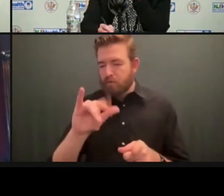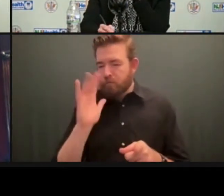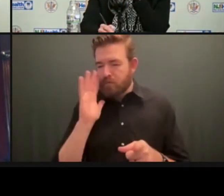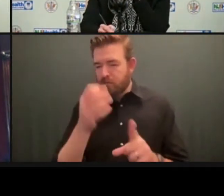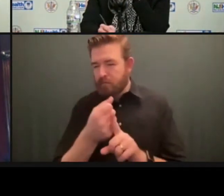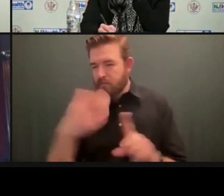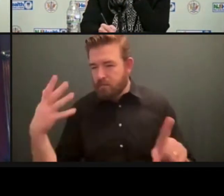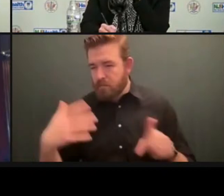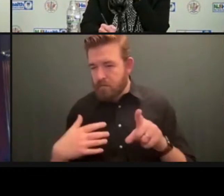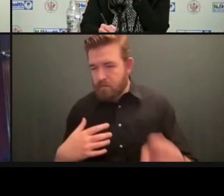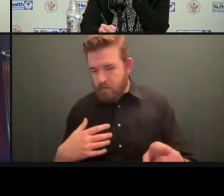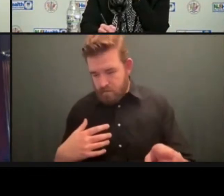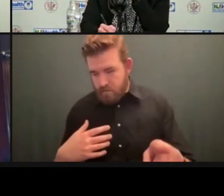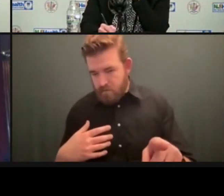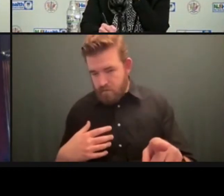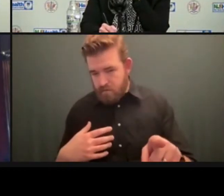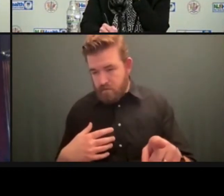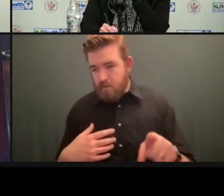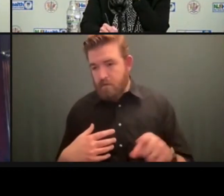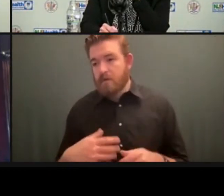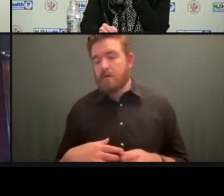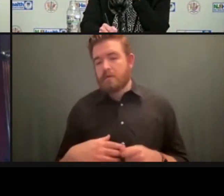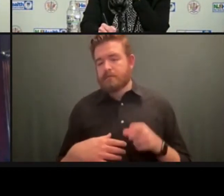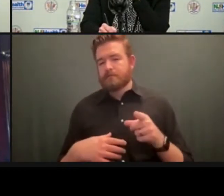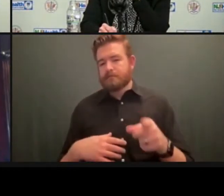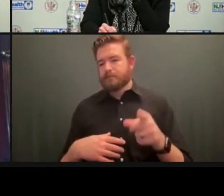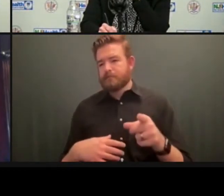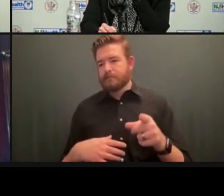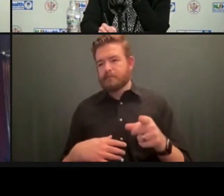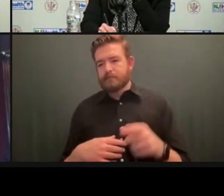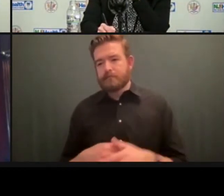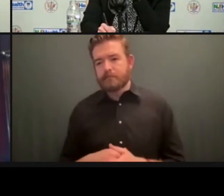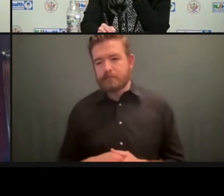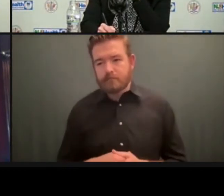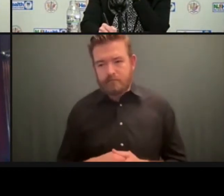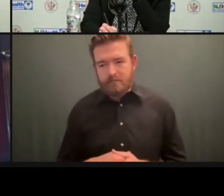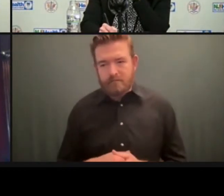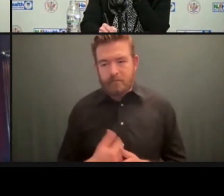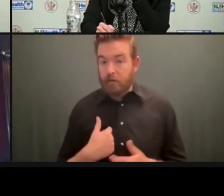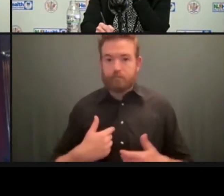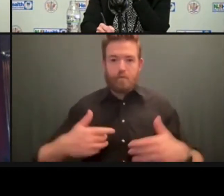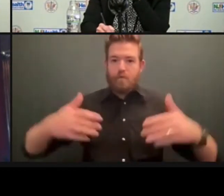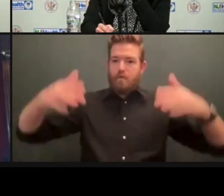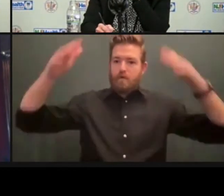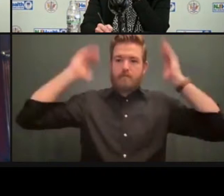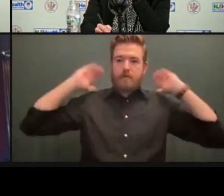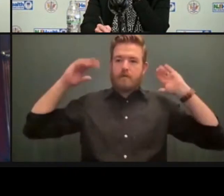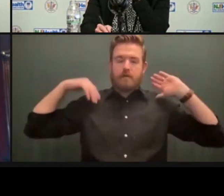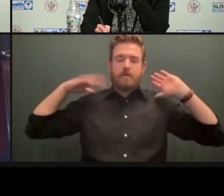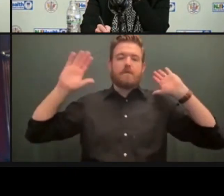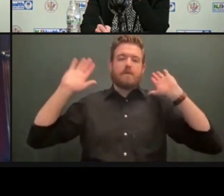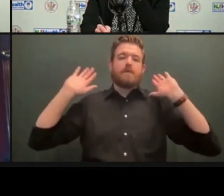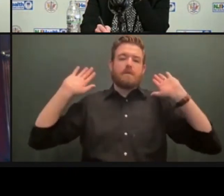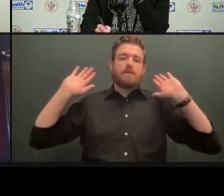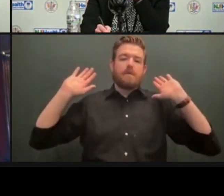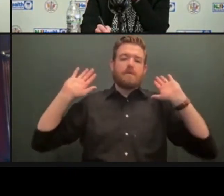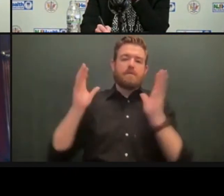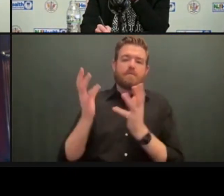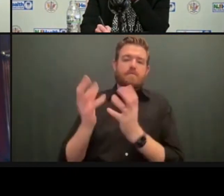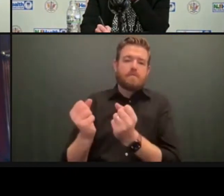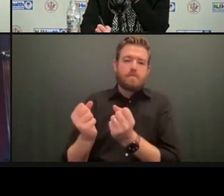There's a level, and Judy can go through this, there's a level of urgency. I think it's 1 through 5.